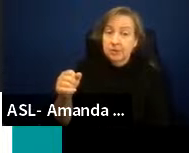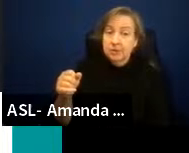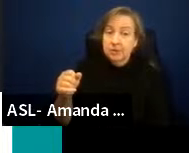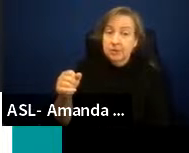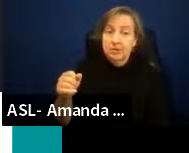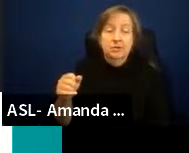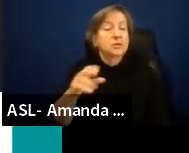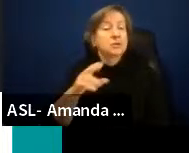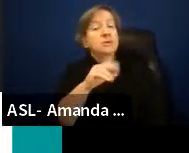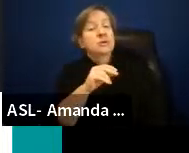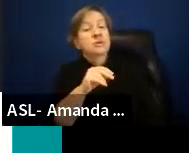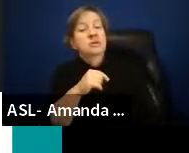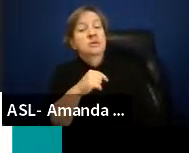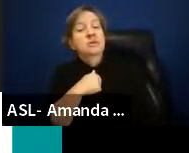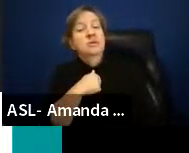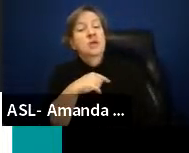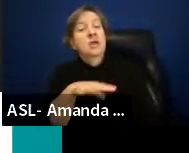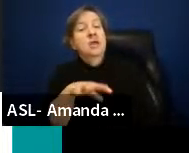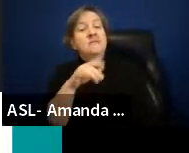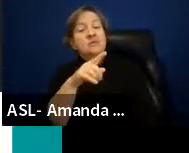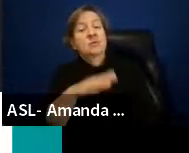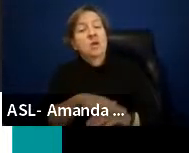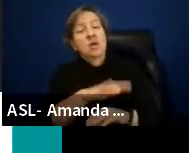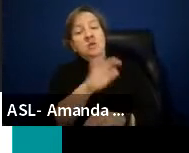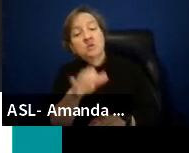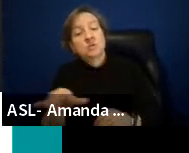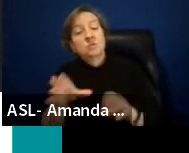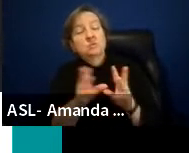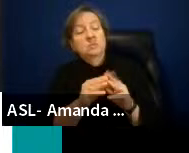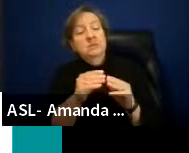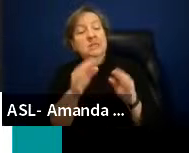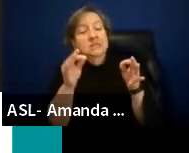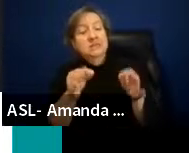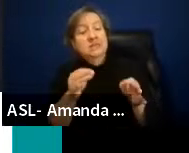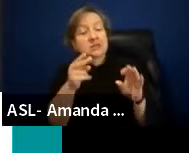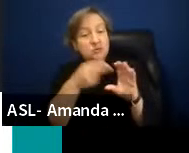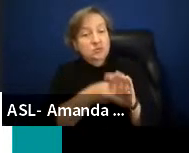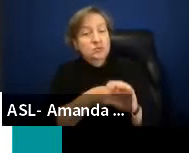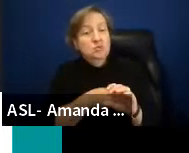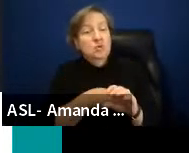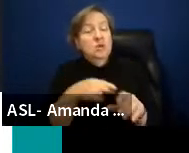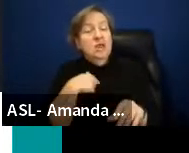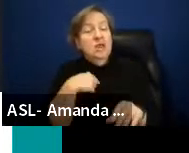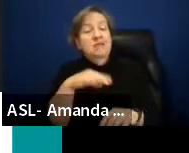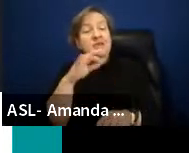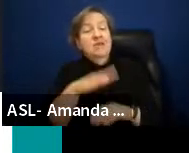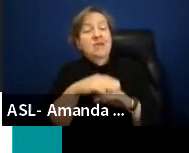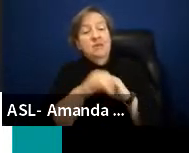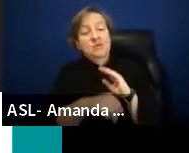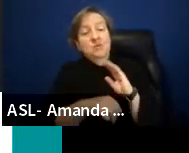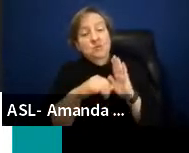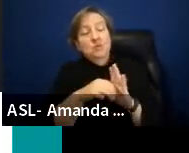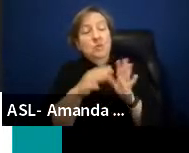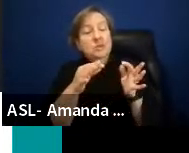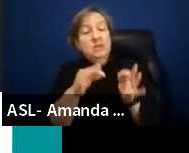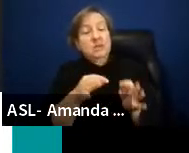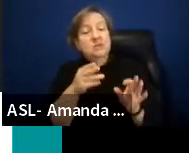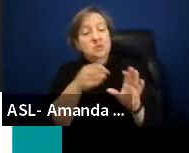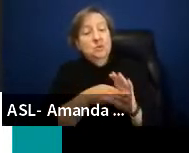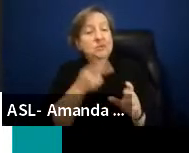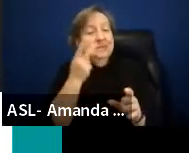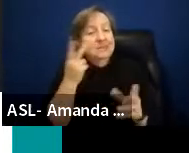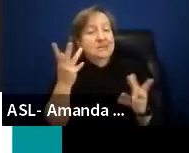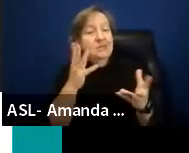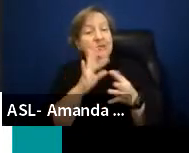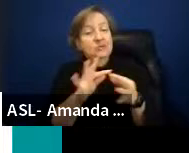No, I found you on the Zoom meeting, so I decided to join on, I found it on YouTube, so I decided to join to see what you're talking